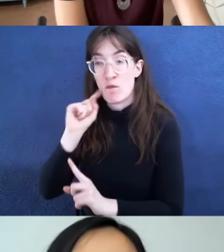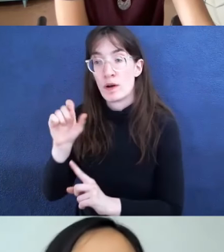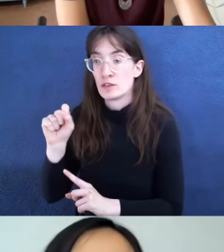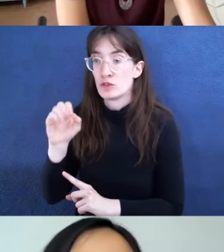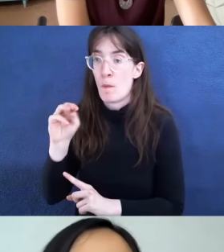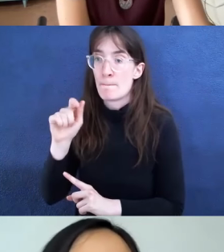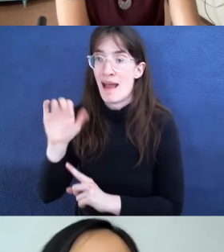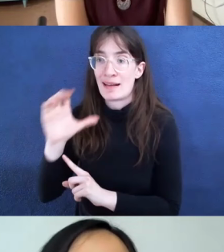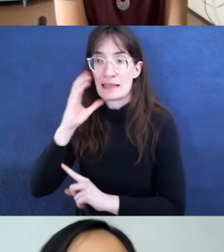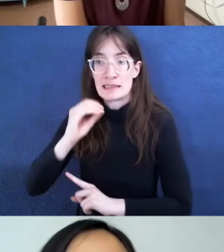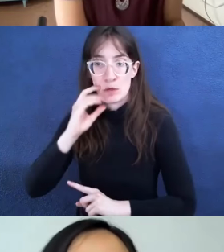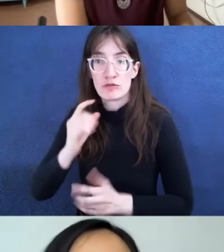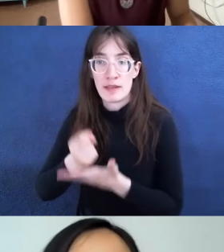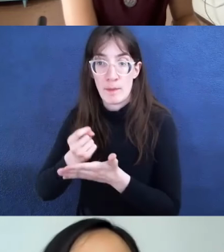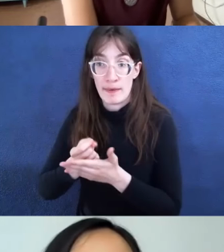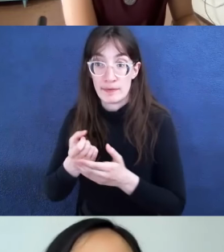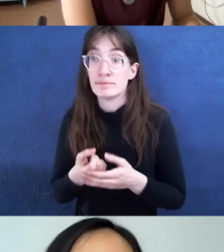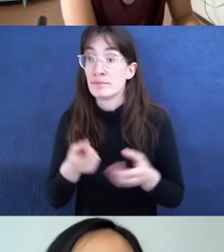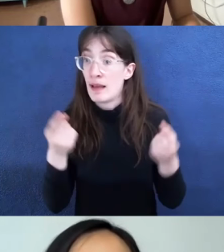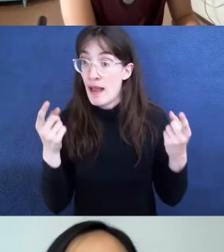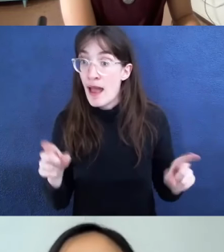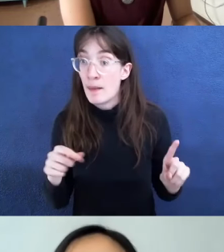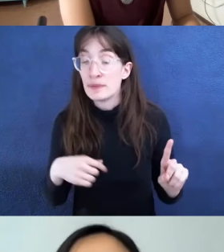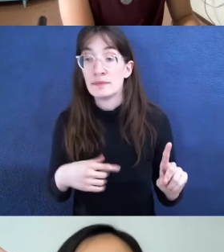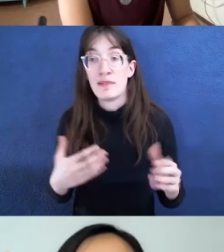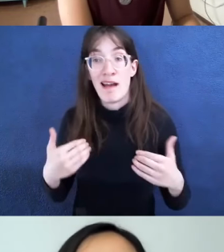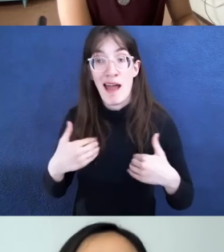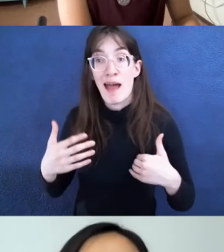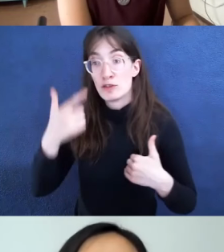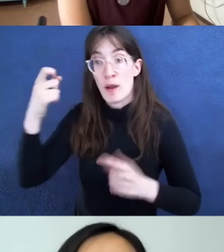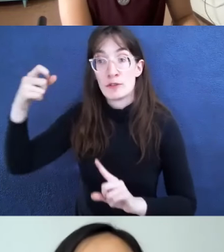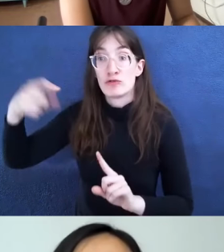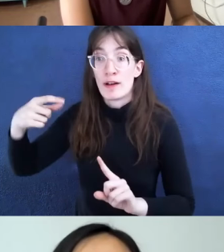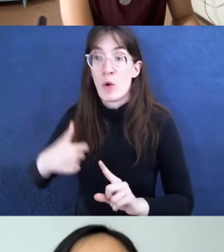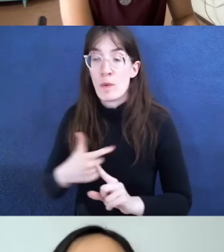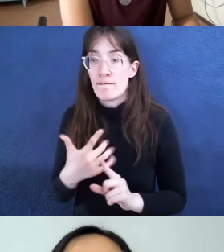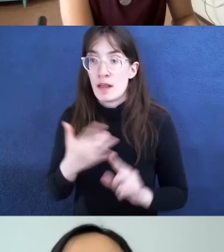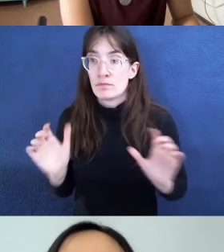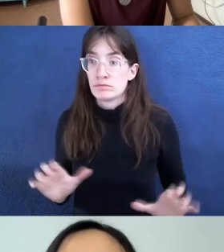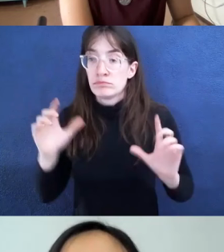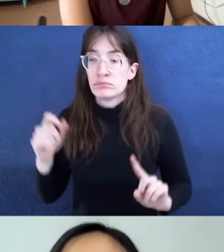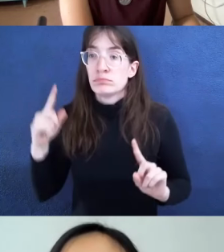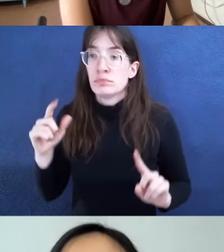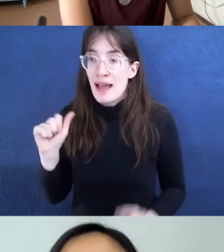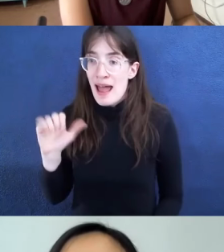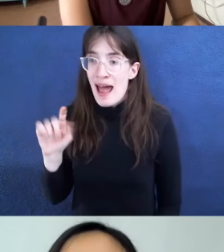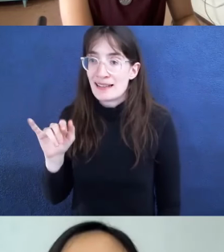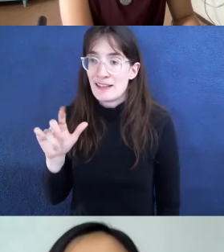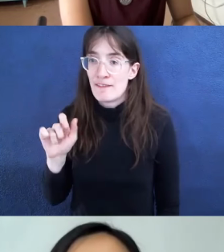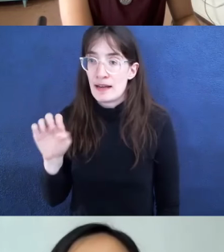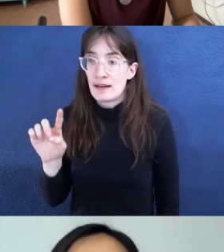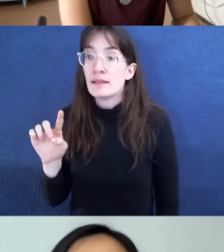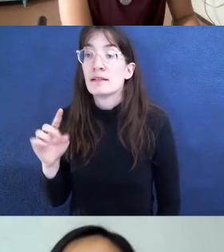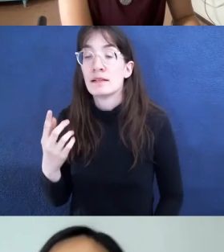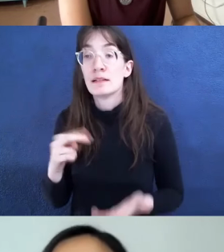essentially what happens is that there's a trauma trigger and then we feel activated. And then what we